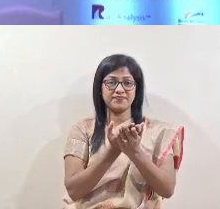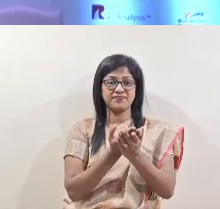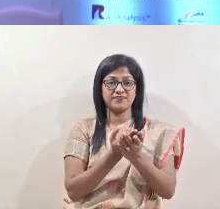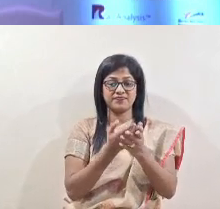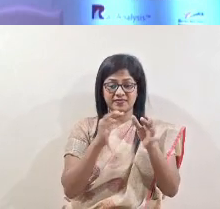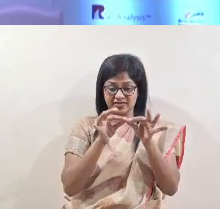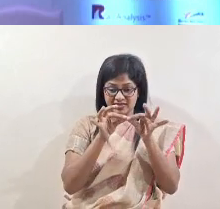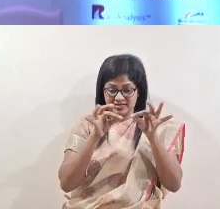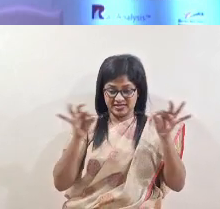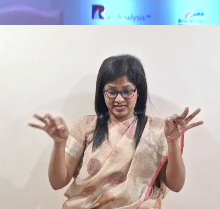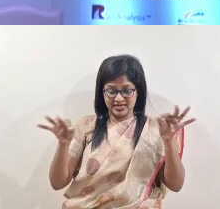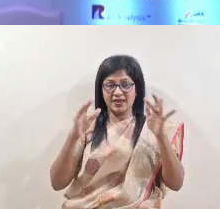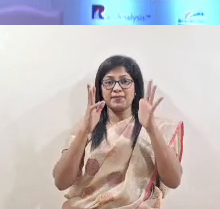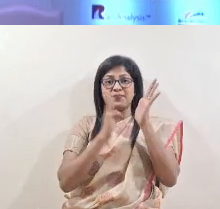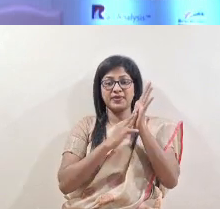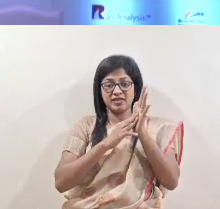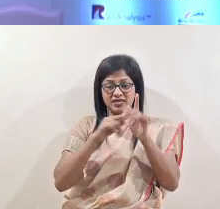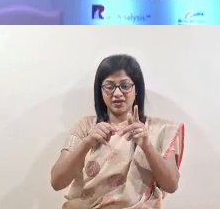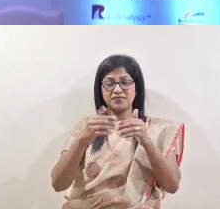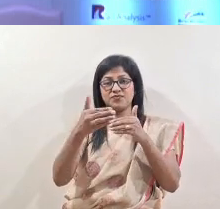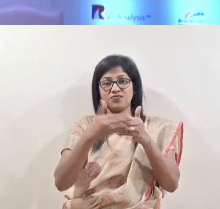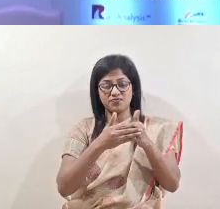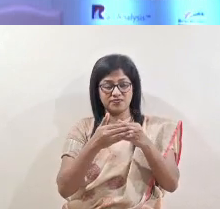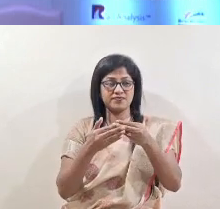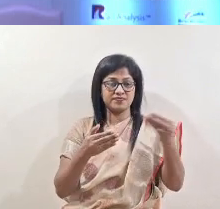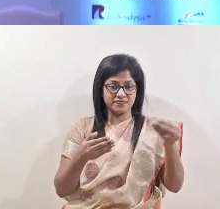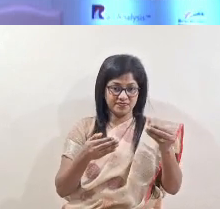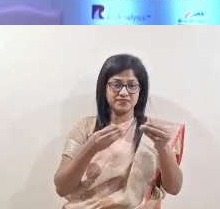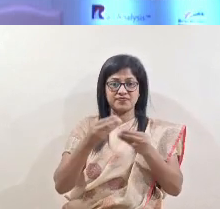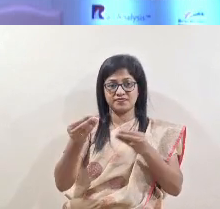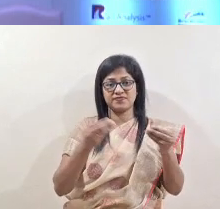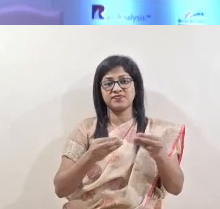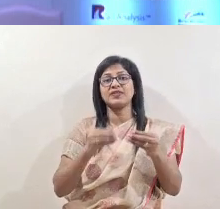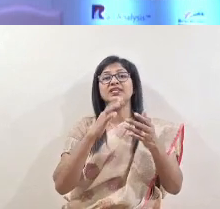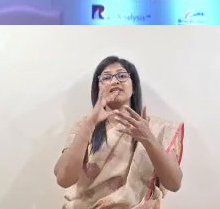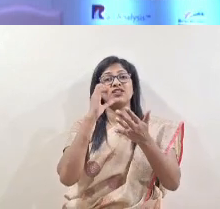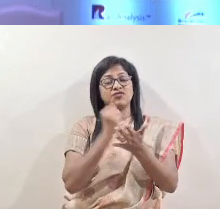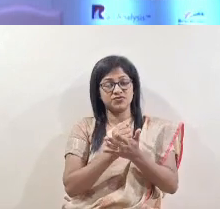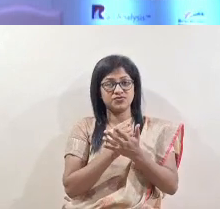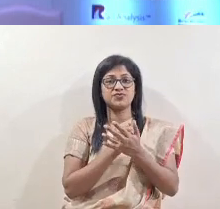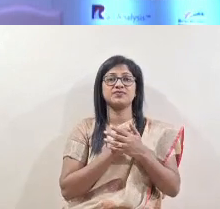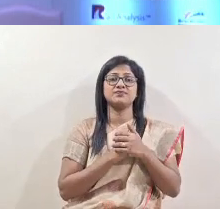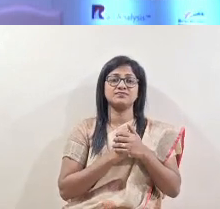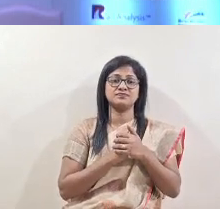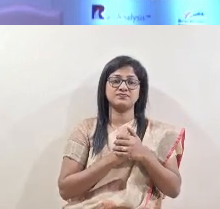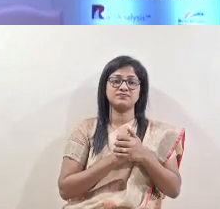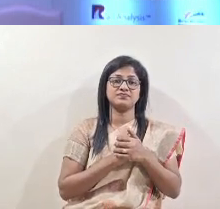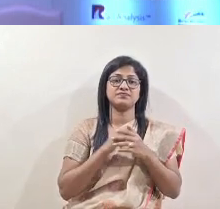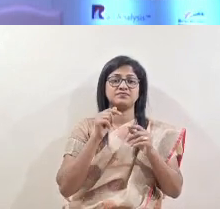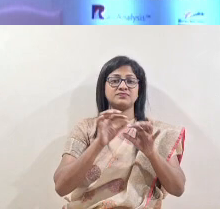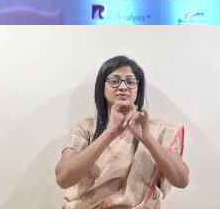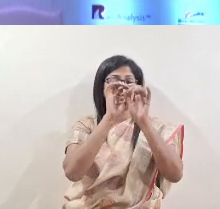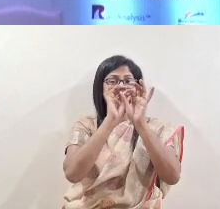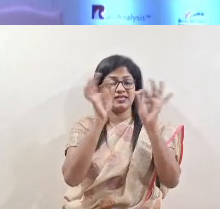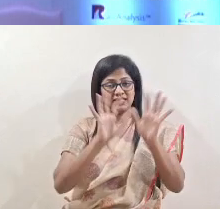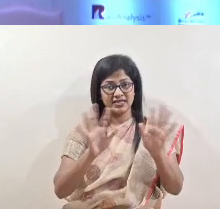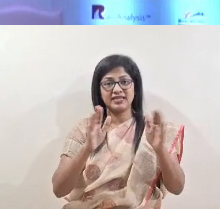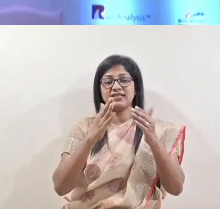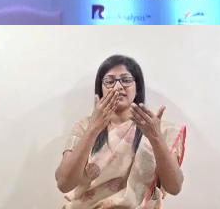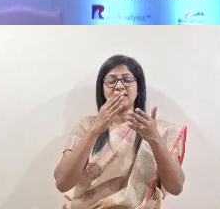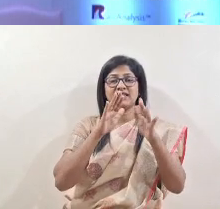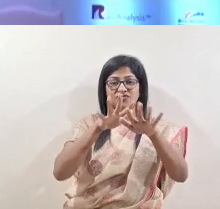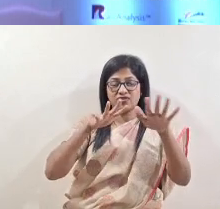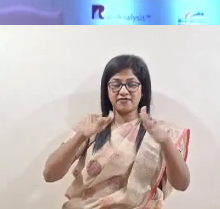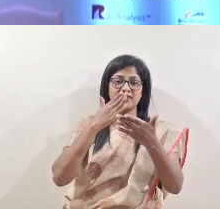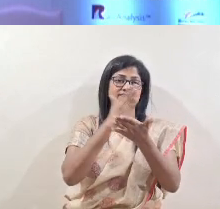of the median should be provided close to the maximum allowable value where possible to ensure to reduce the glare as well as to segregate the